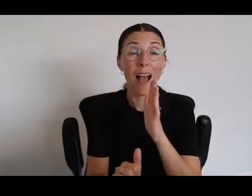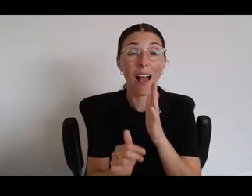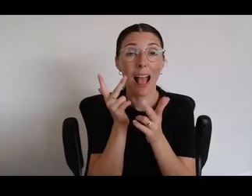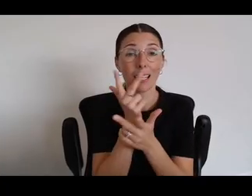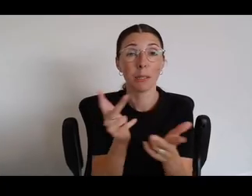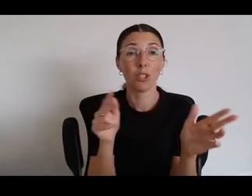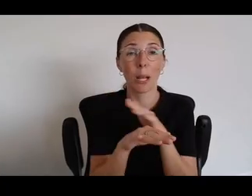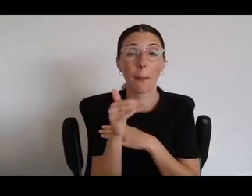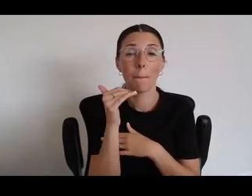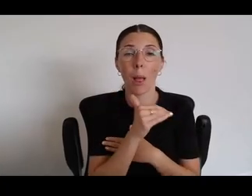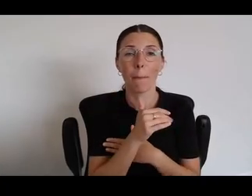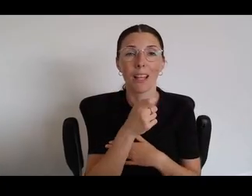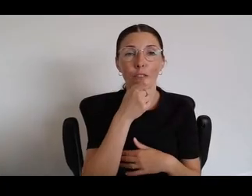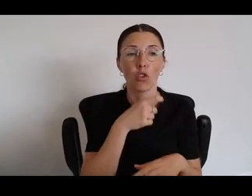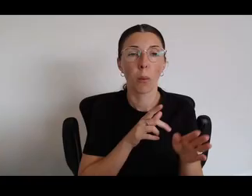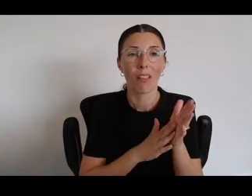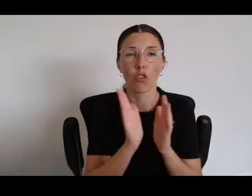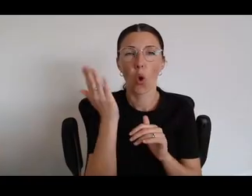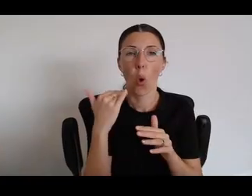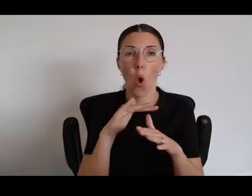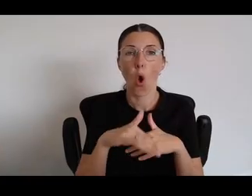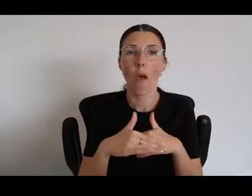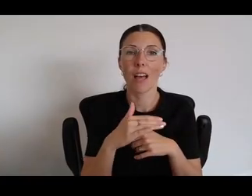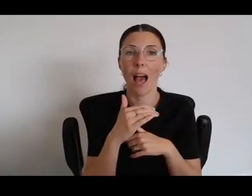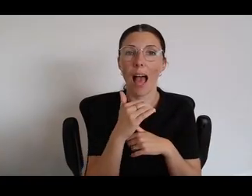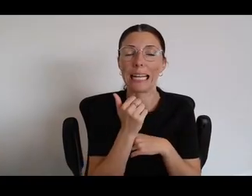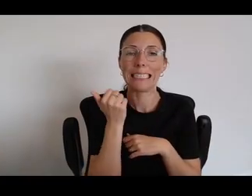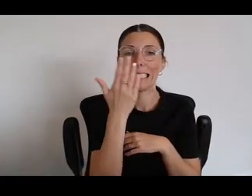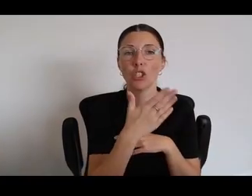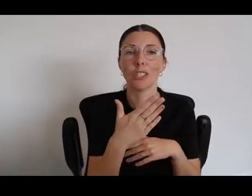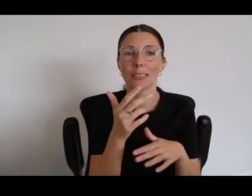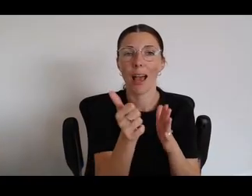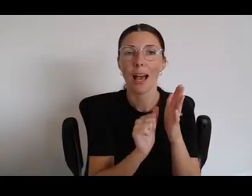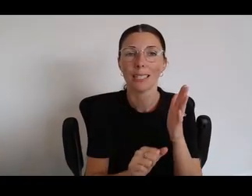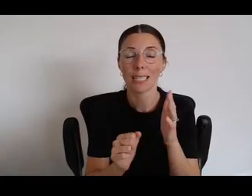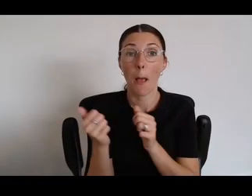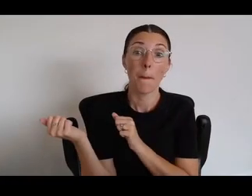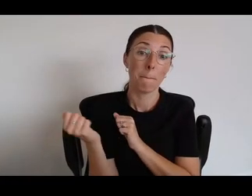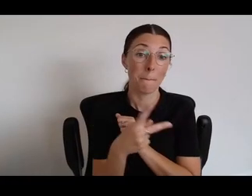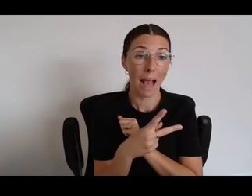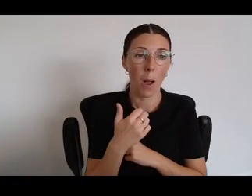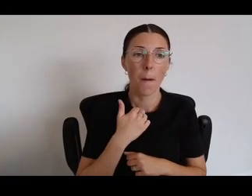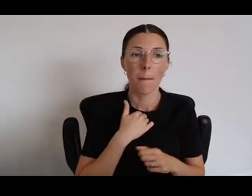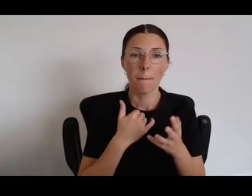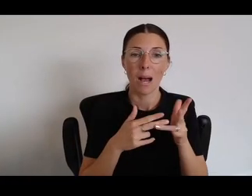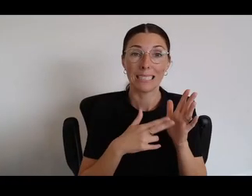ago, Indigenous artist, and he got back and spent a day painting this little piece and then gave it to me.